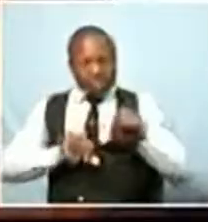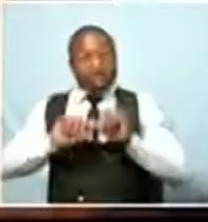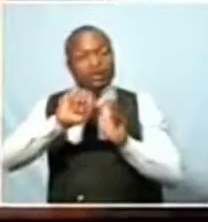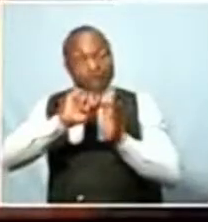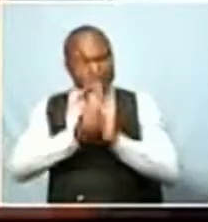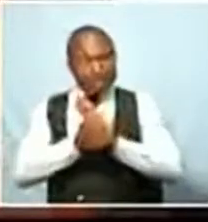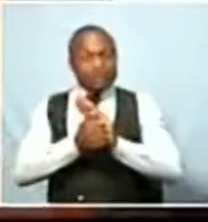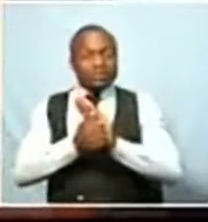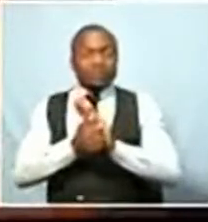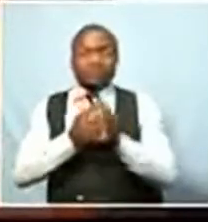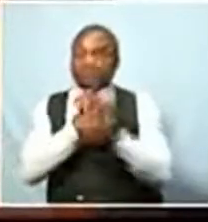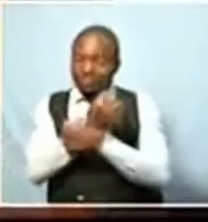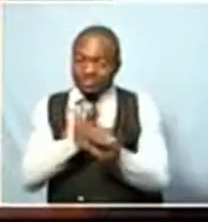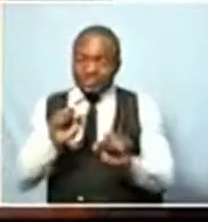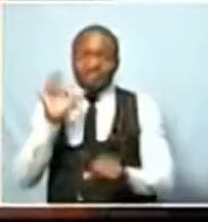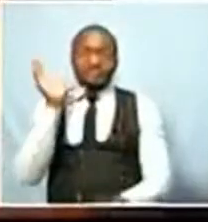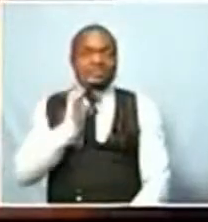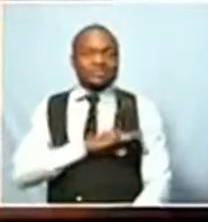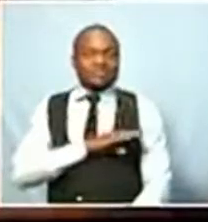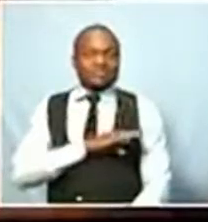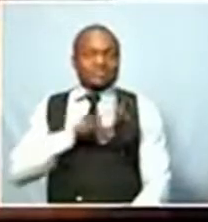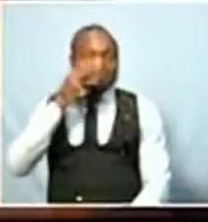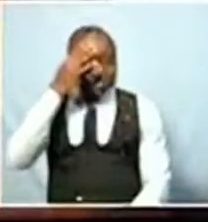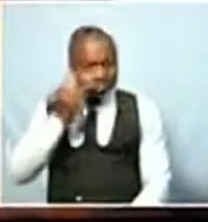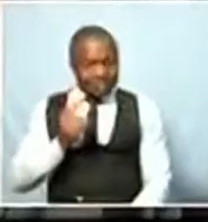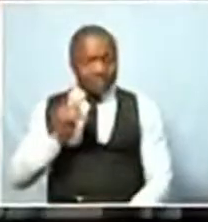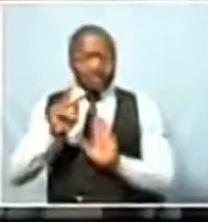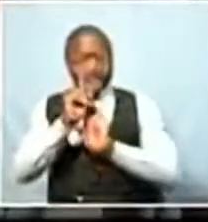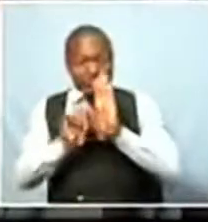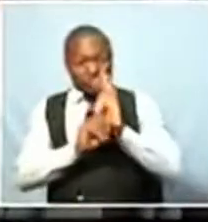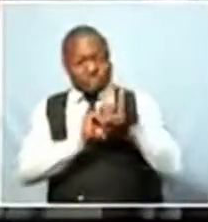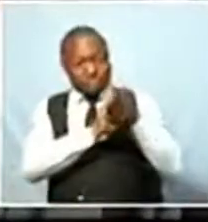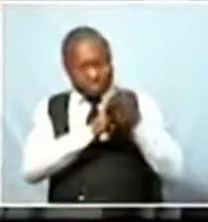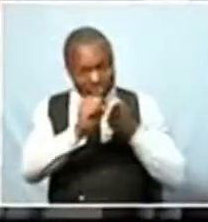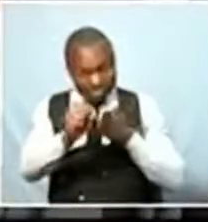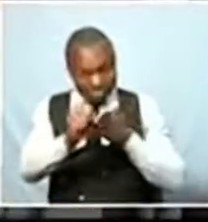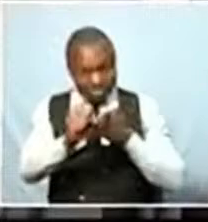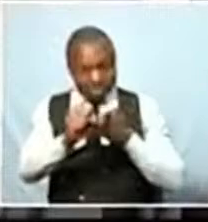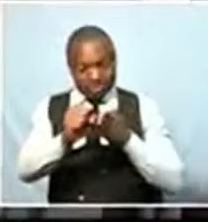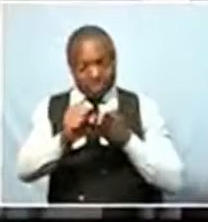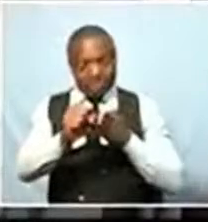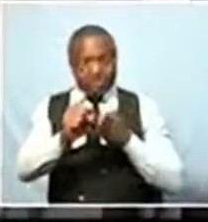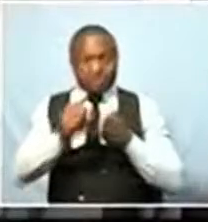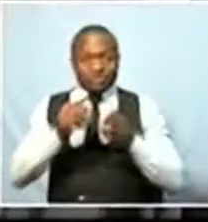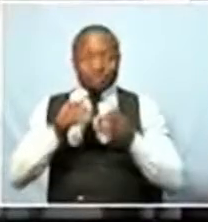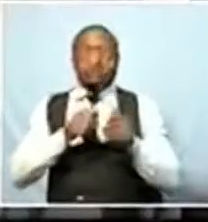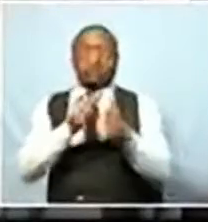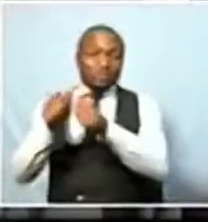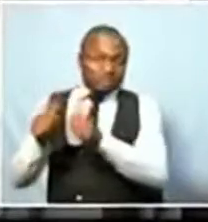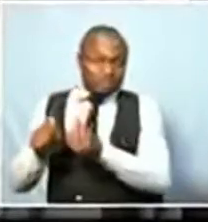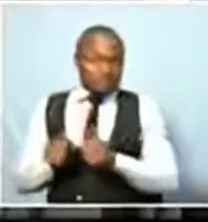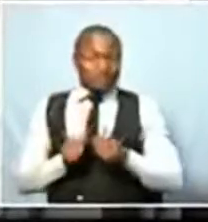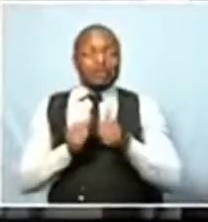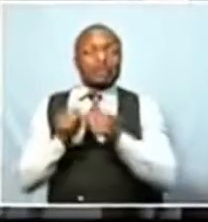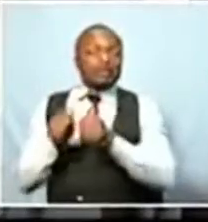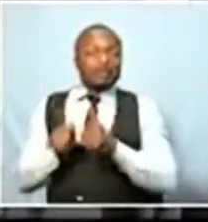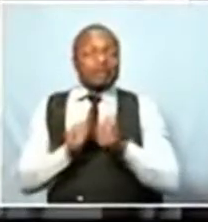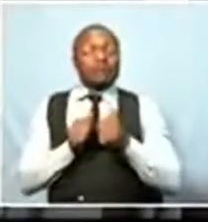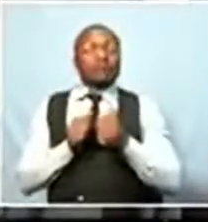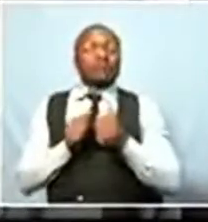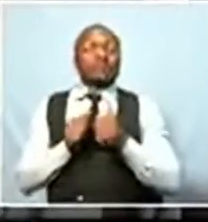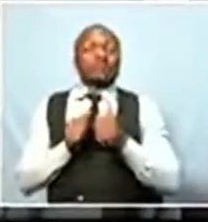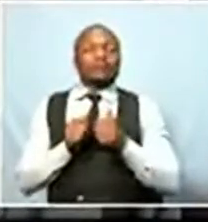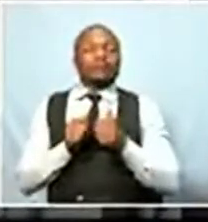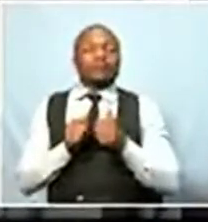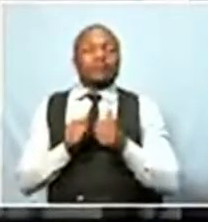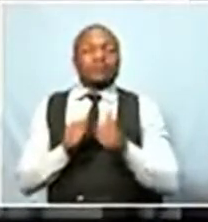been addressed. Yeah, because in the policy statement by the leader of government business, this issue was